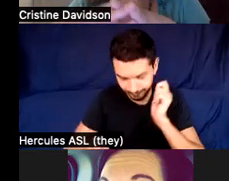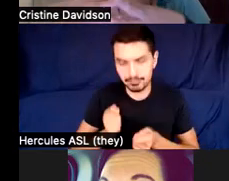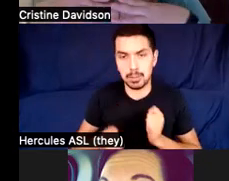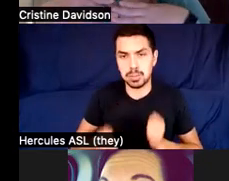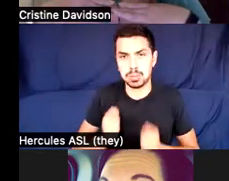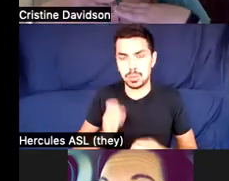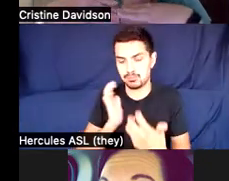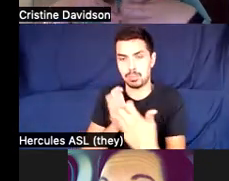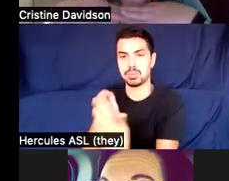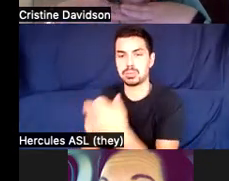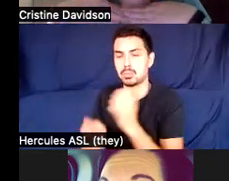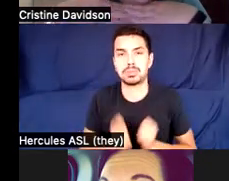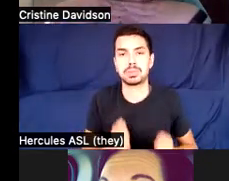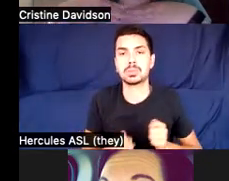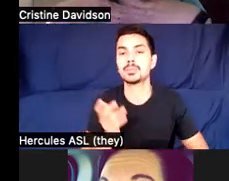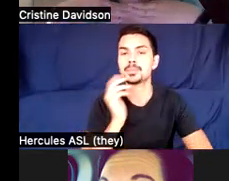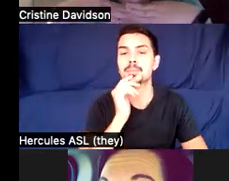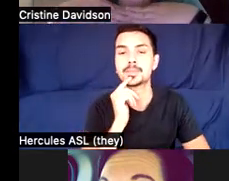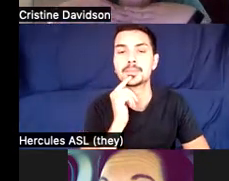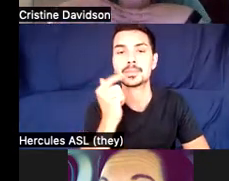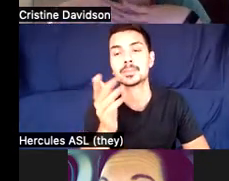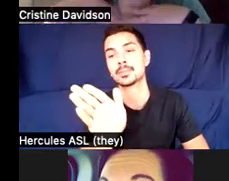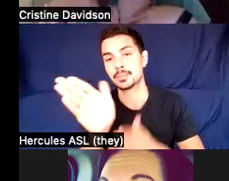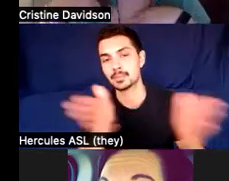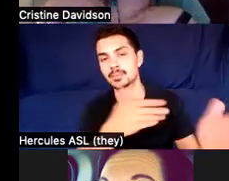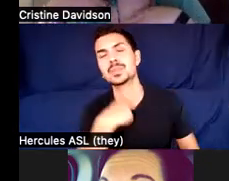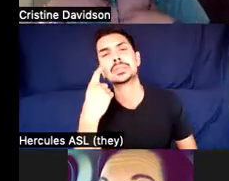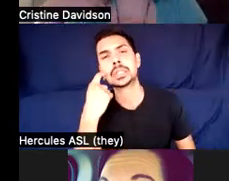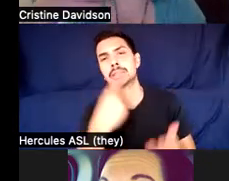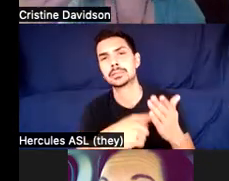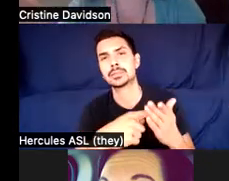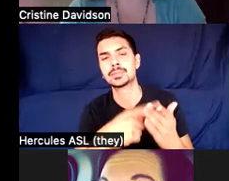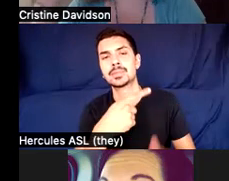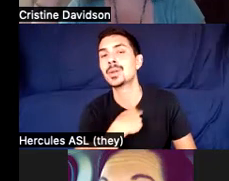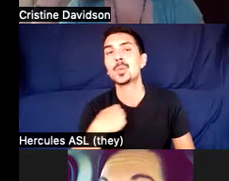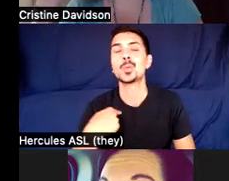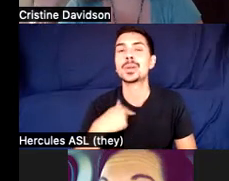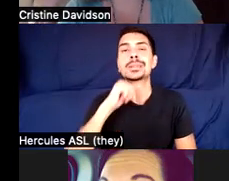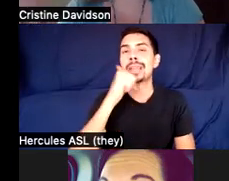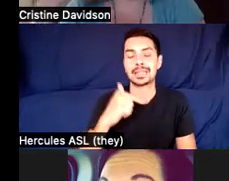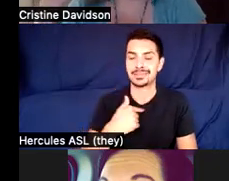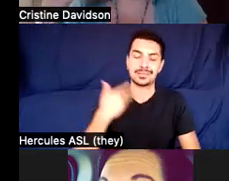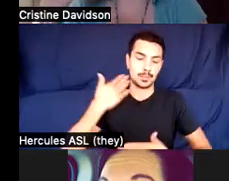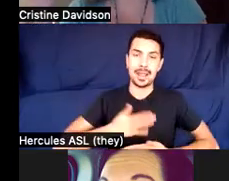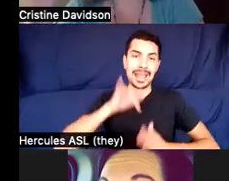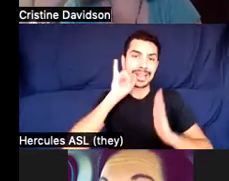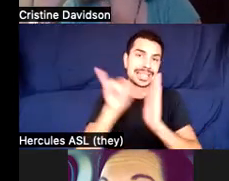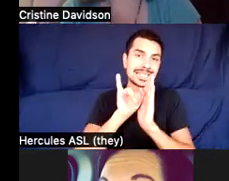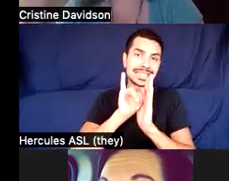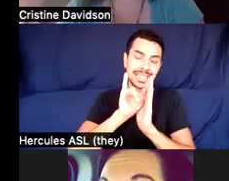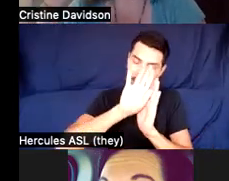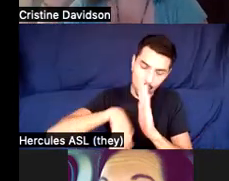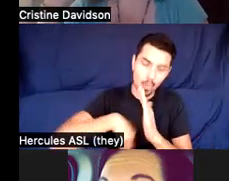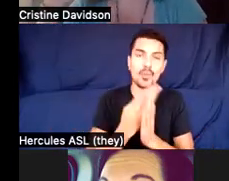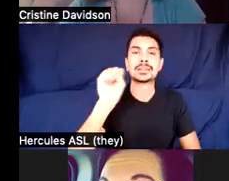Yep, and we've talked about this, that we're not just our sexual assault, and we're not even our many generations of violence and oppression